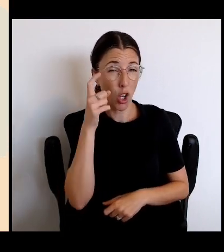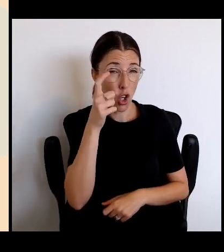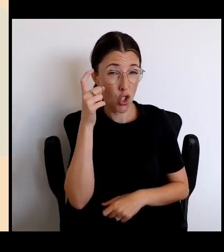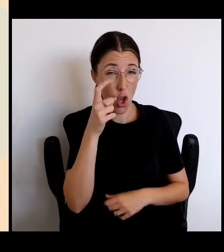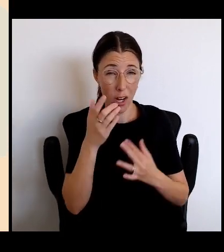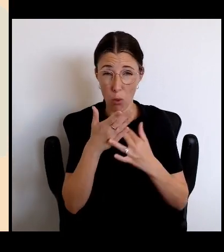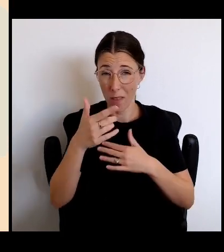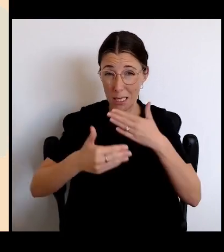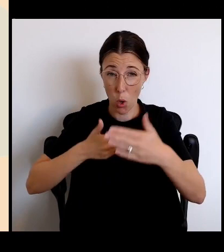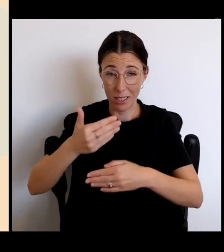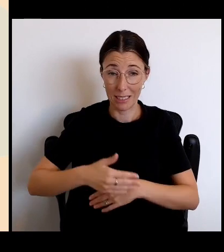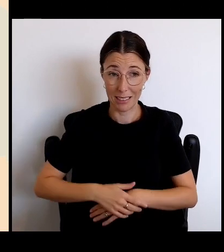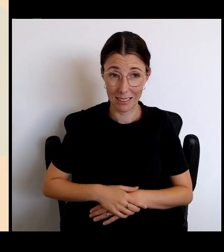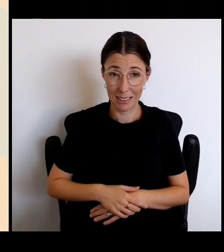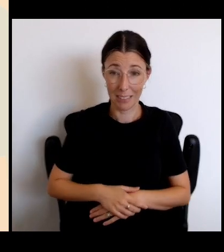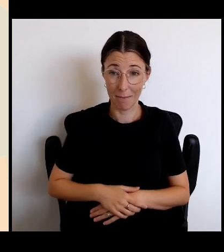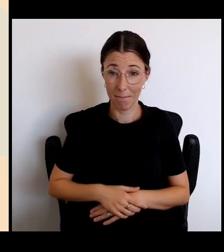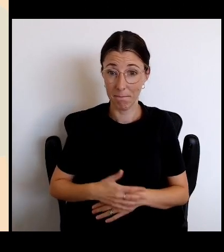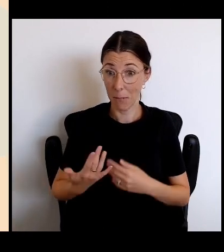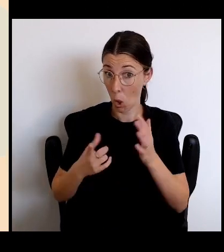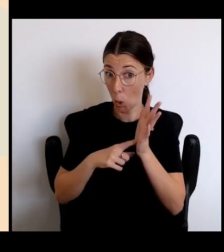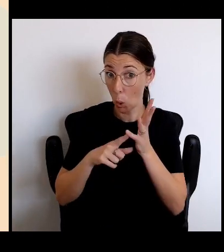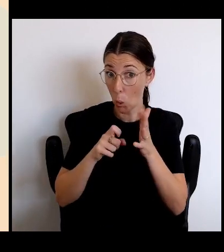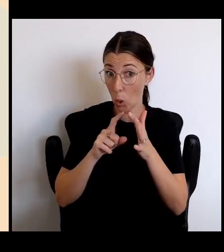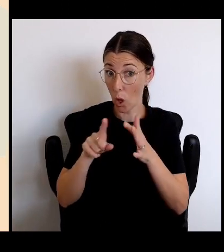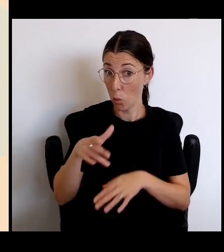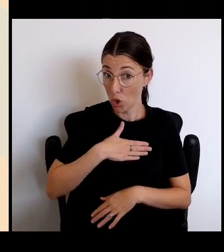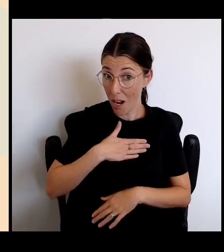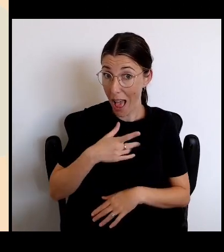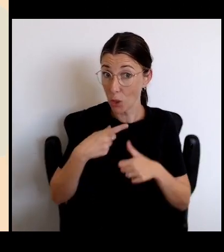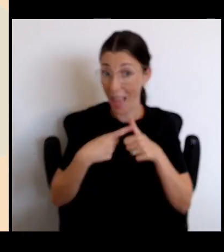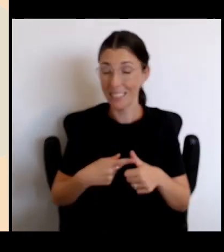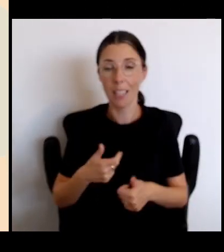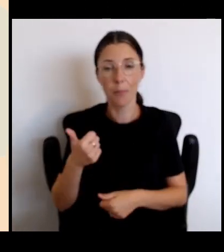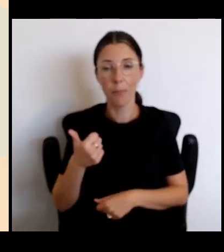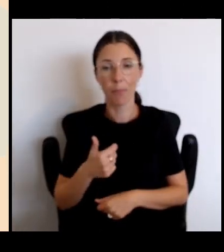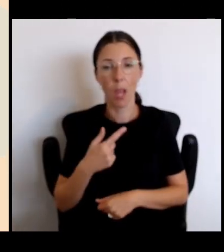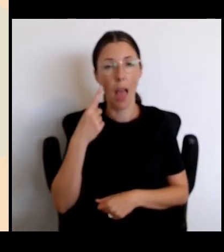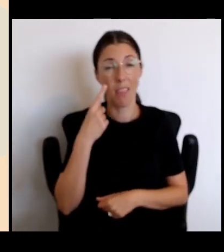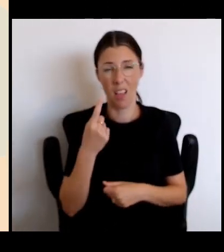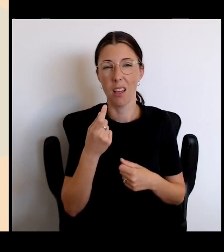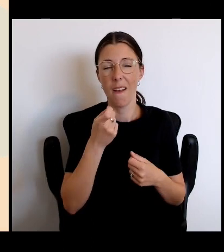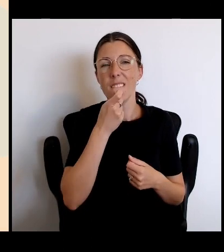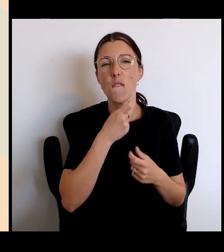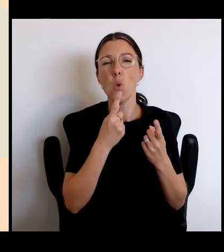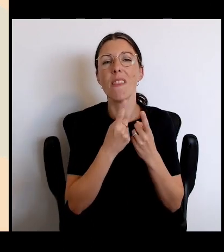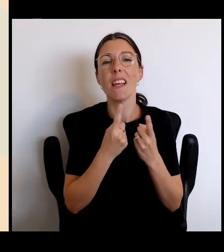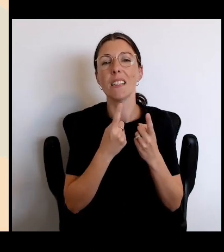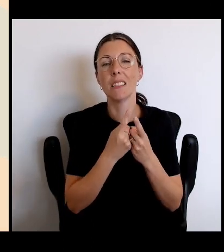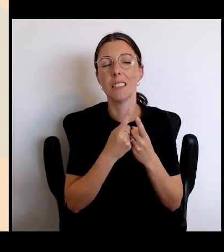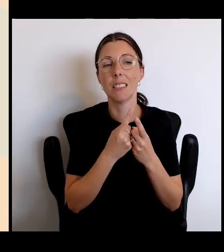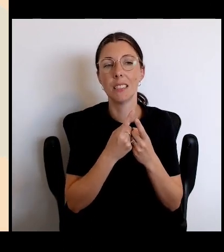whether you might want to, do you want me to answer that one, or do you want to have a go? Well, I think we can both have, I think there's a number of things that have fallen out. I think for